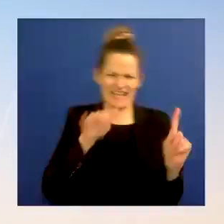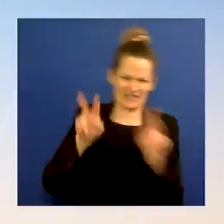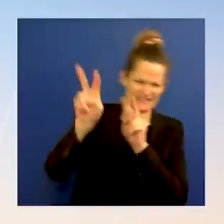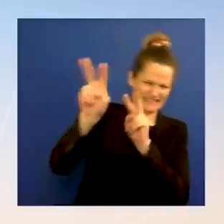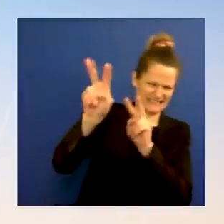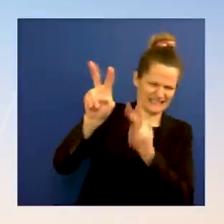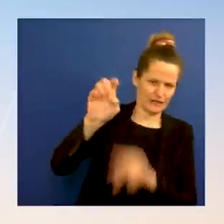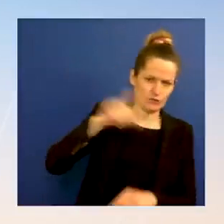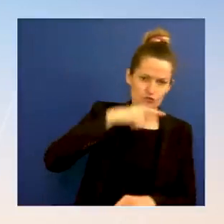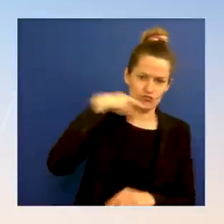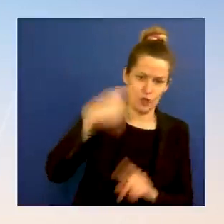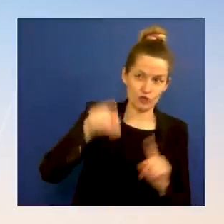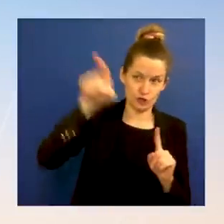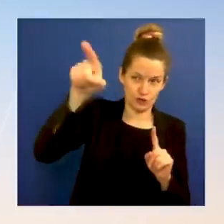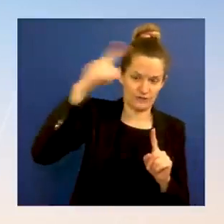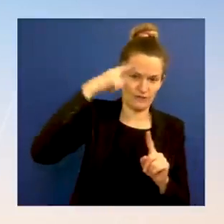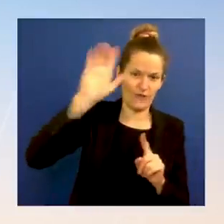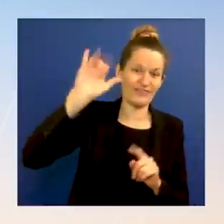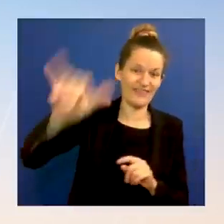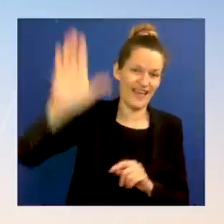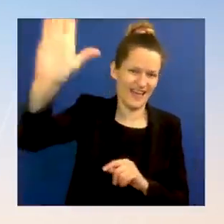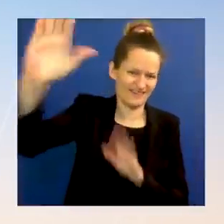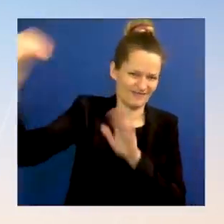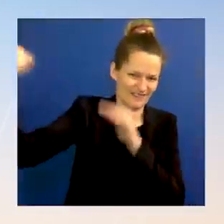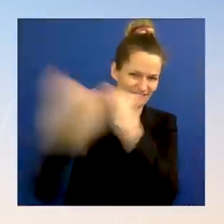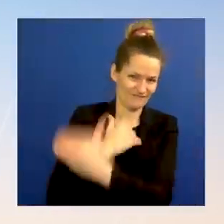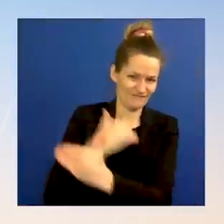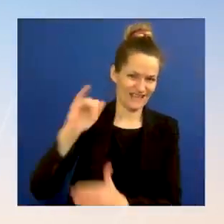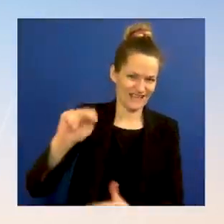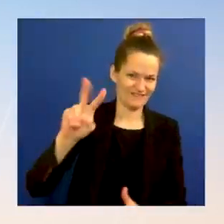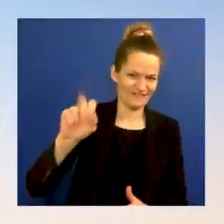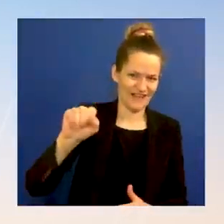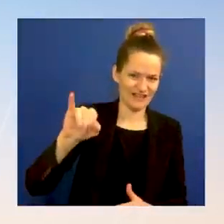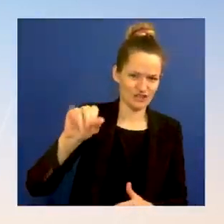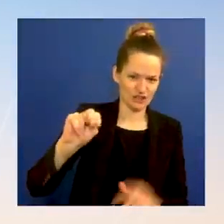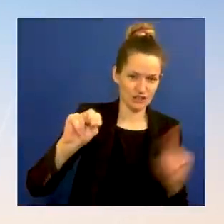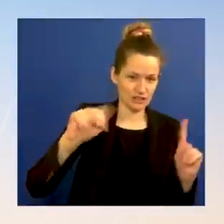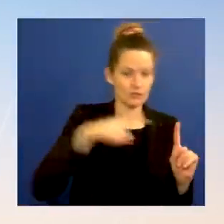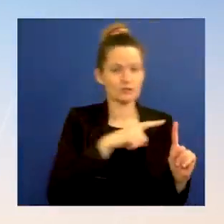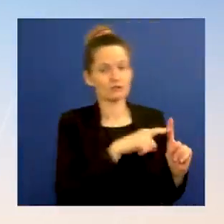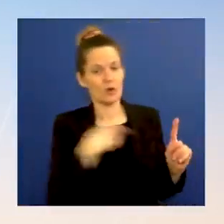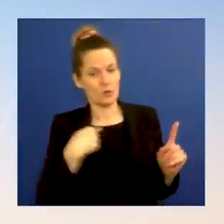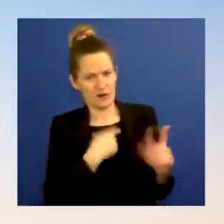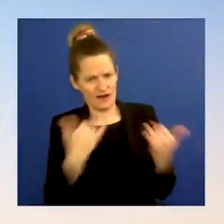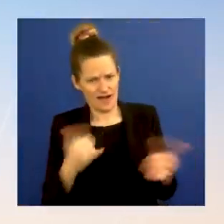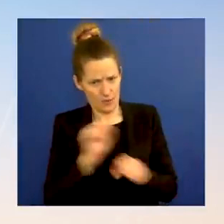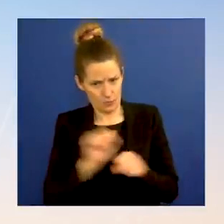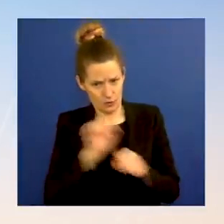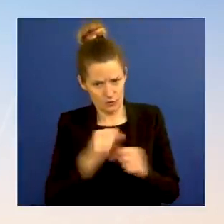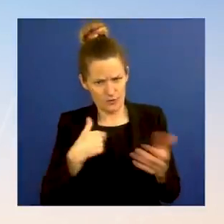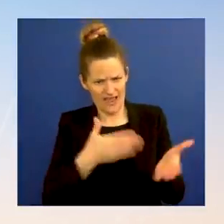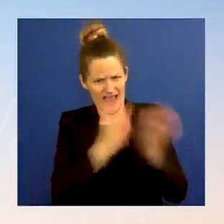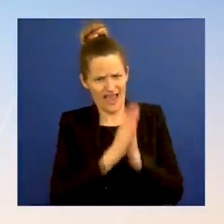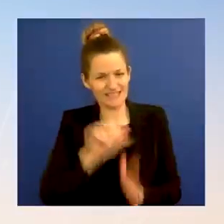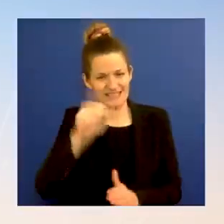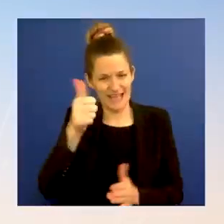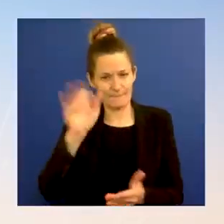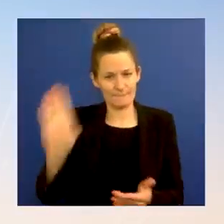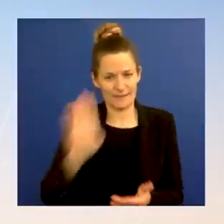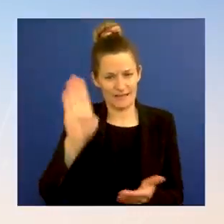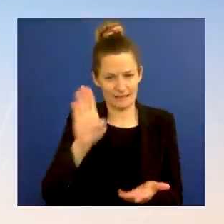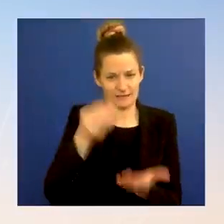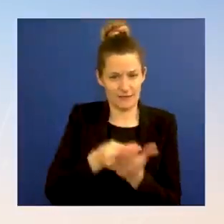this important work, we're requesting $10 billion to deliver additional security assistance for Ukraine, to provide